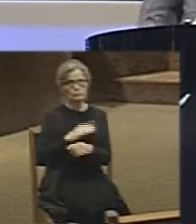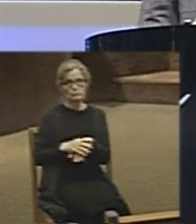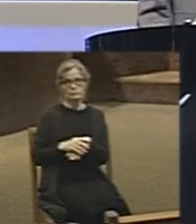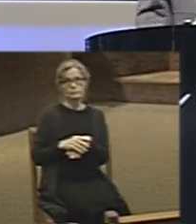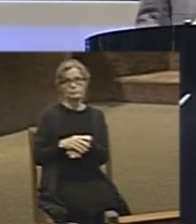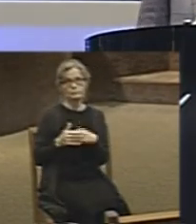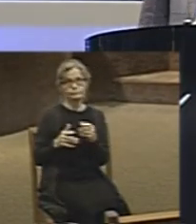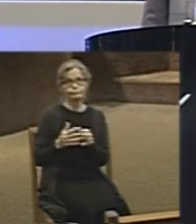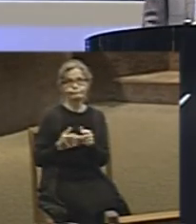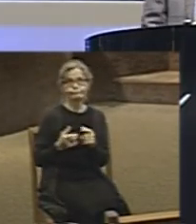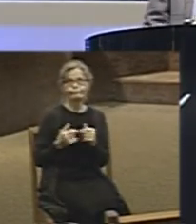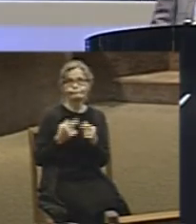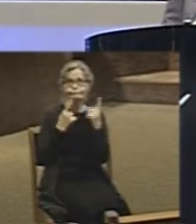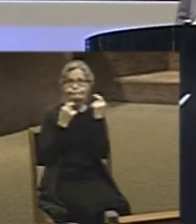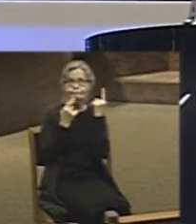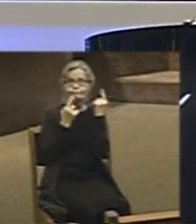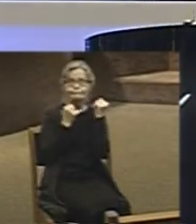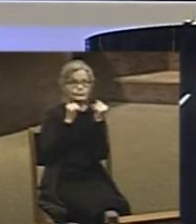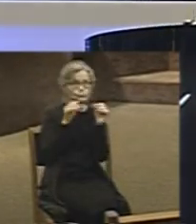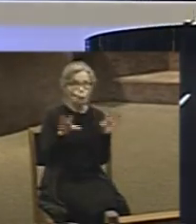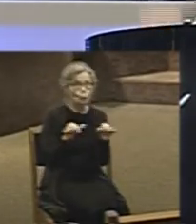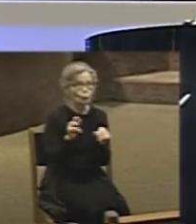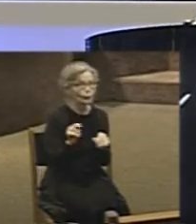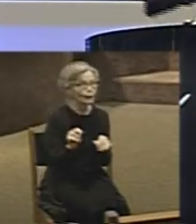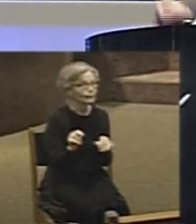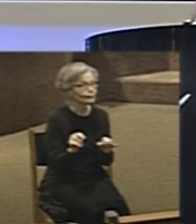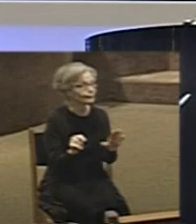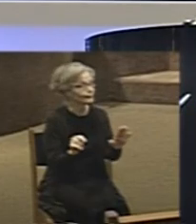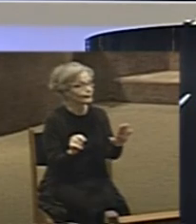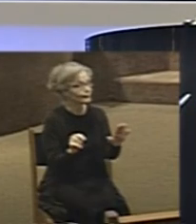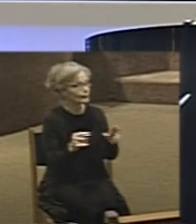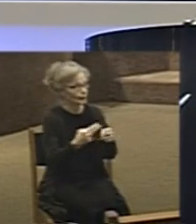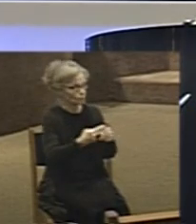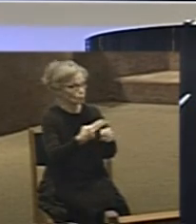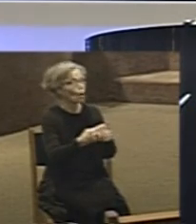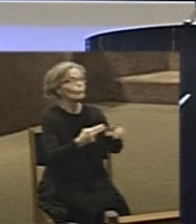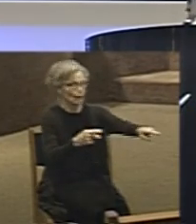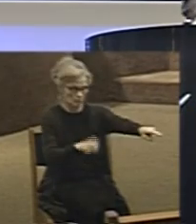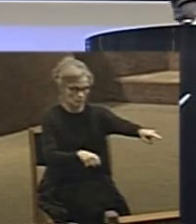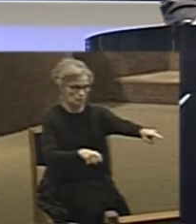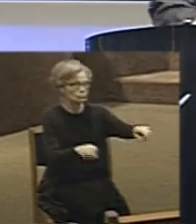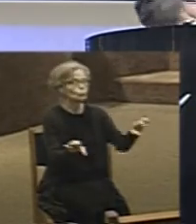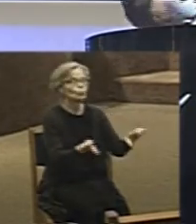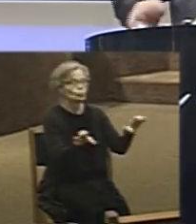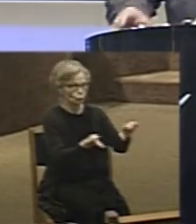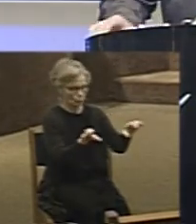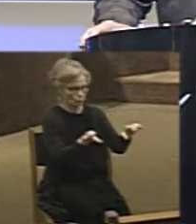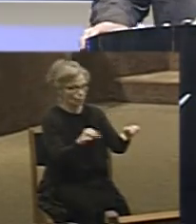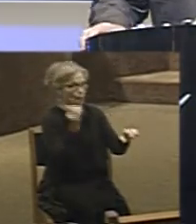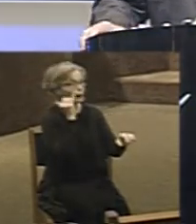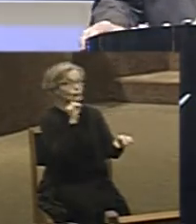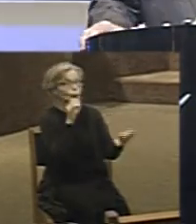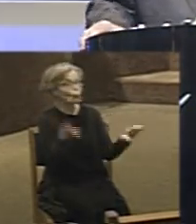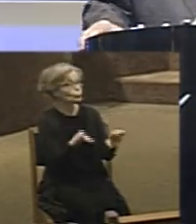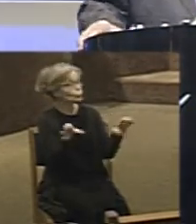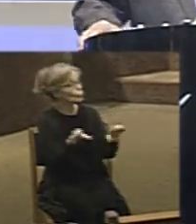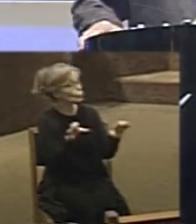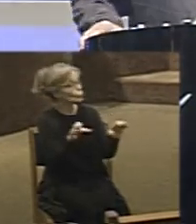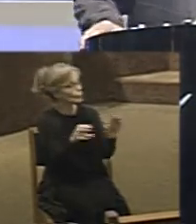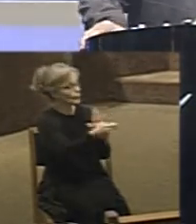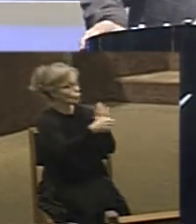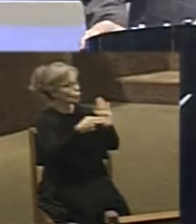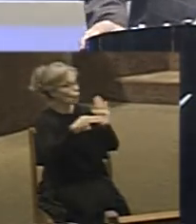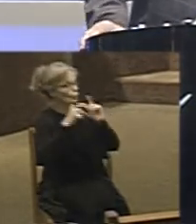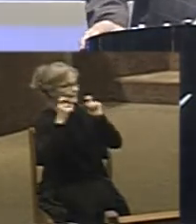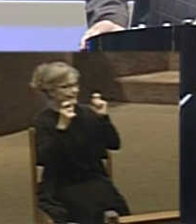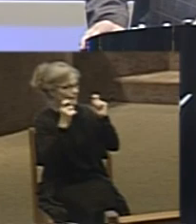to him It is